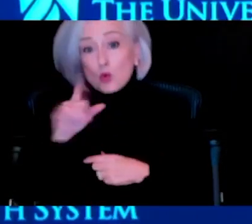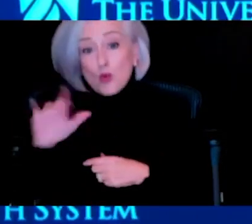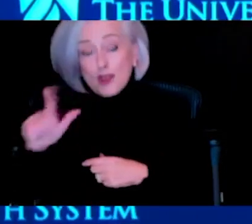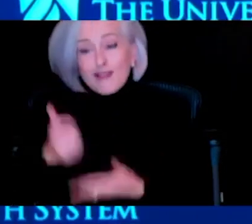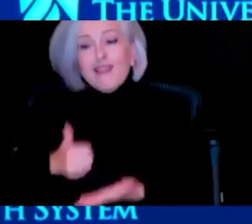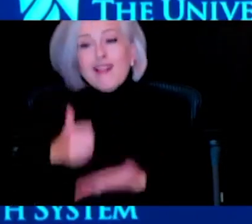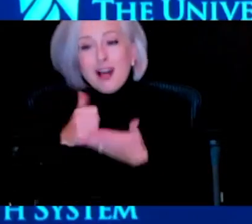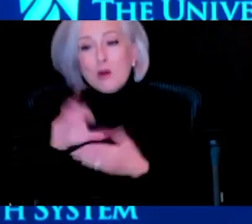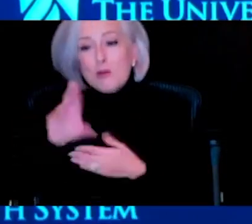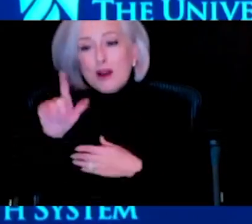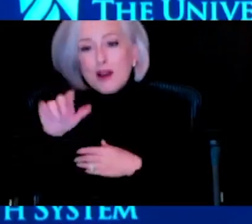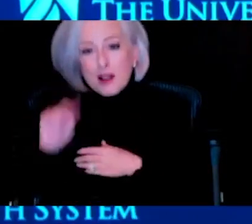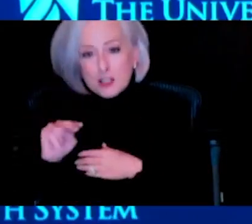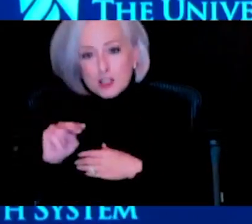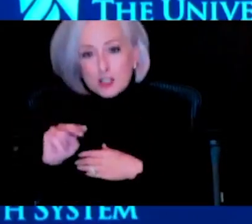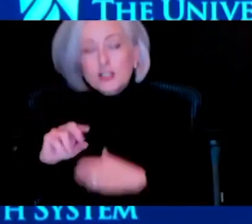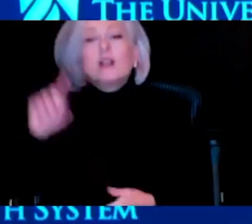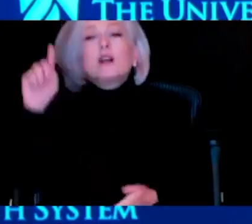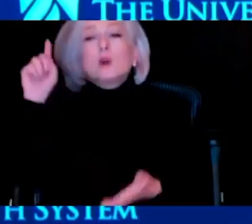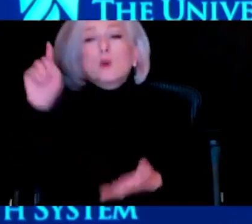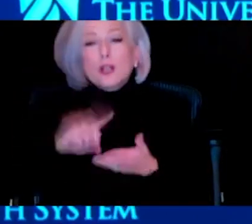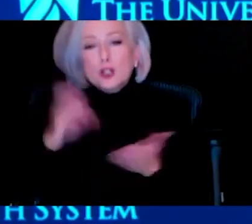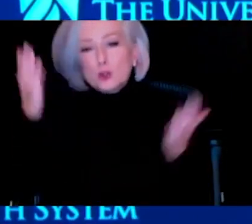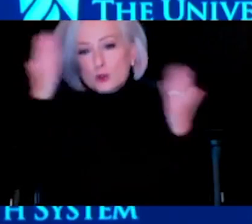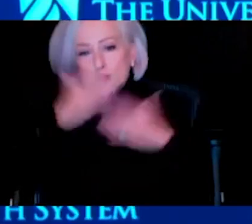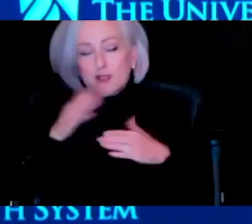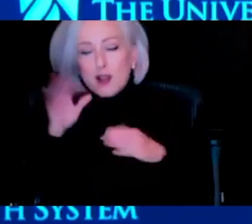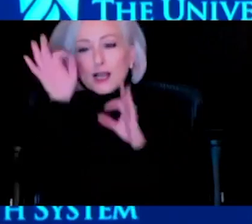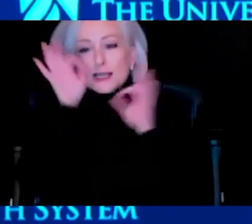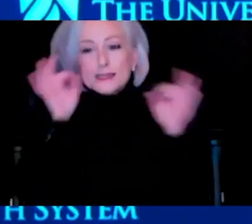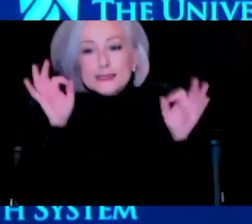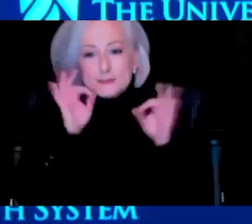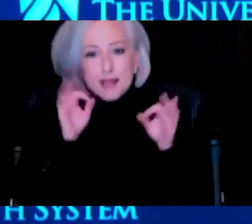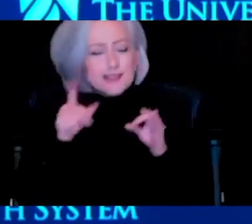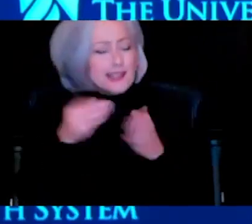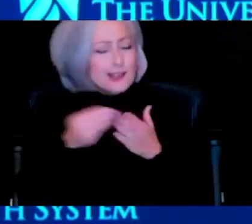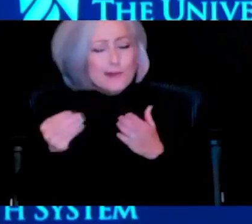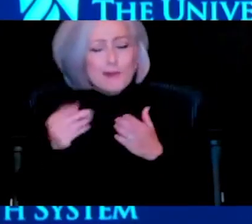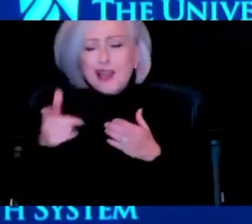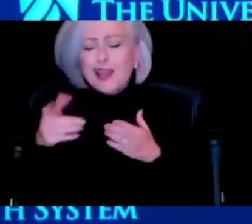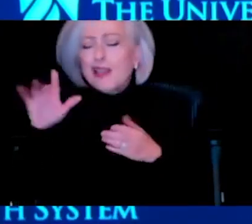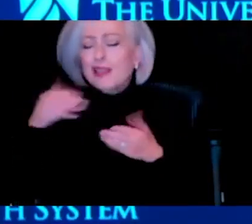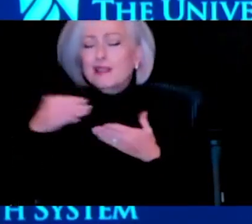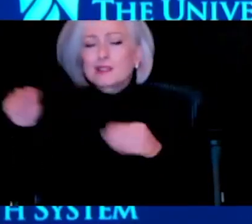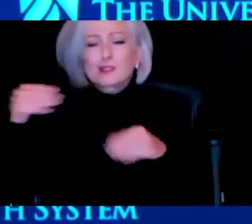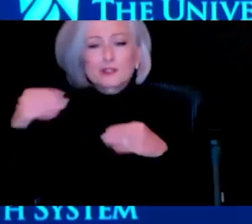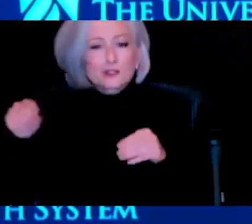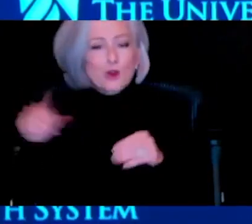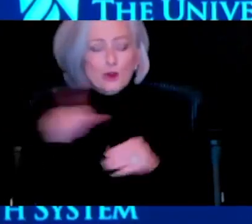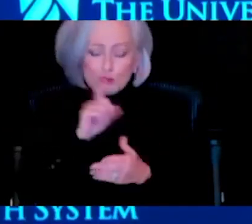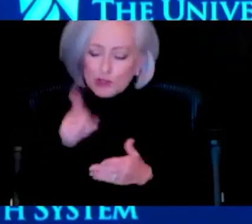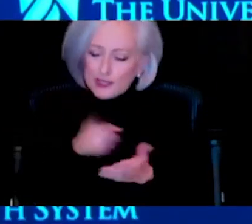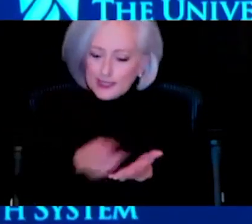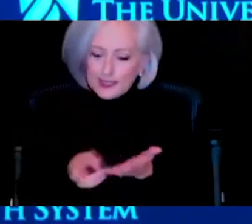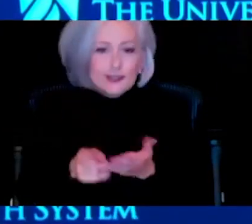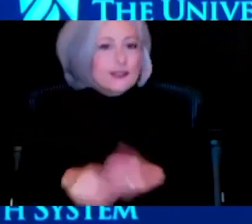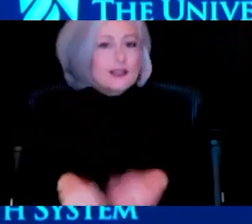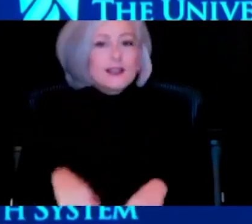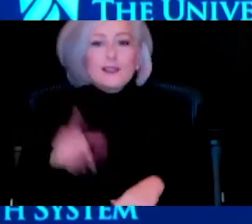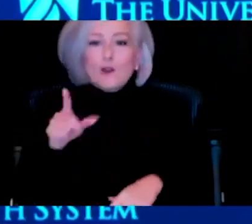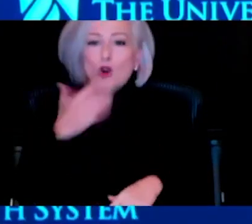wrinkles, fade dark spots. And you can get those at your local drugstore. Honestly, you know, you can get a good product for like